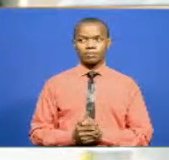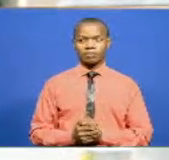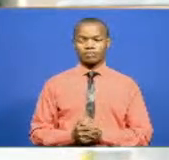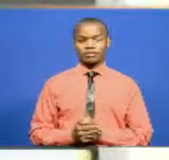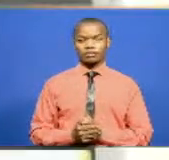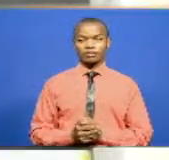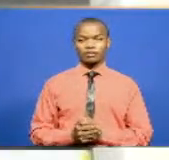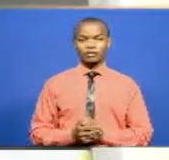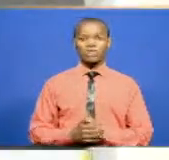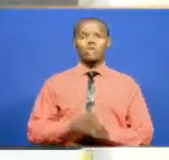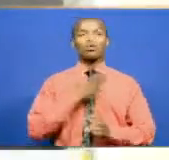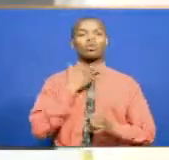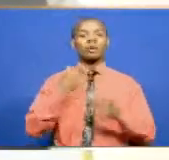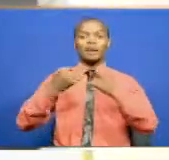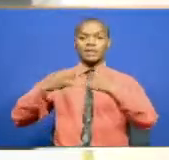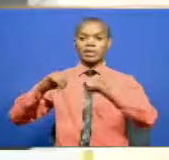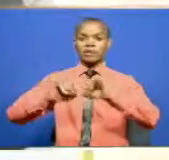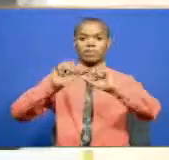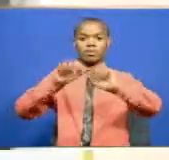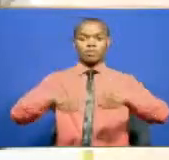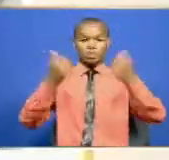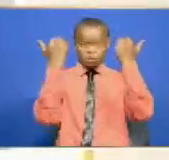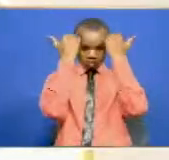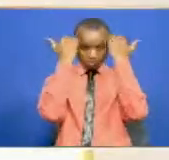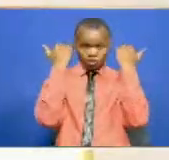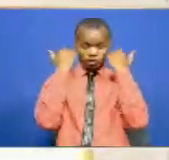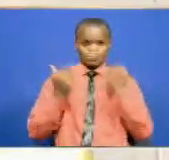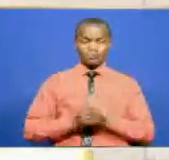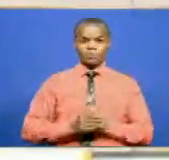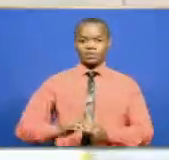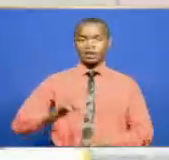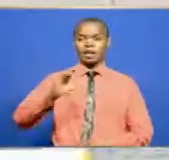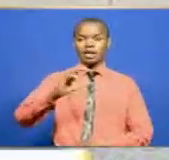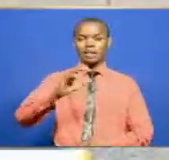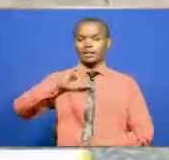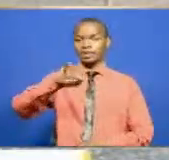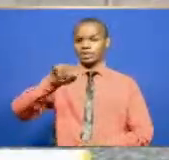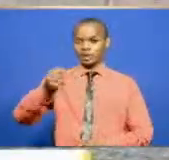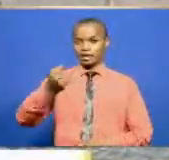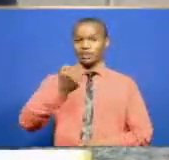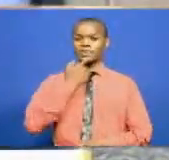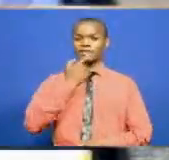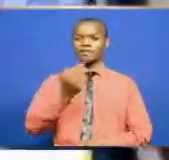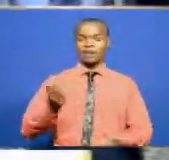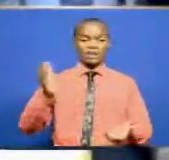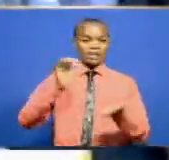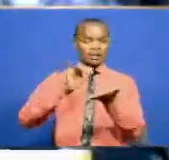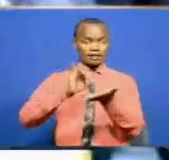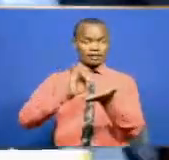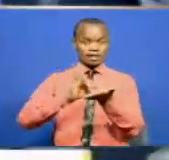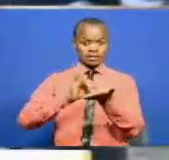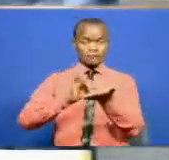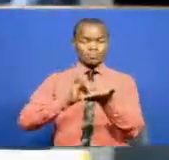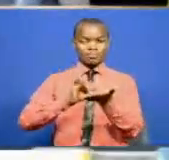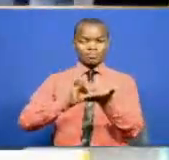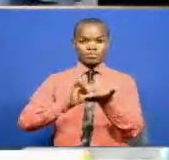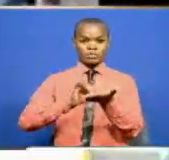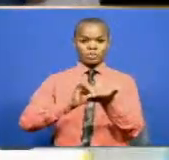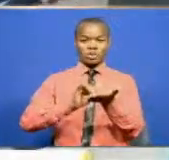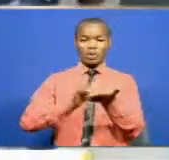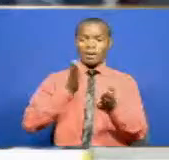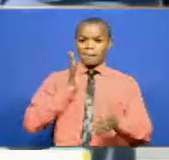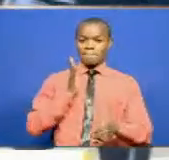Pleading for the independence of the judiciary, Chief Justice David Maraga says the proposed judicial ombudsperson